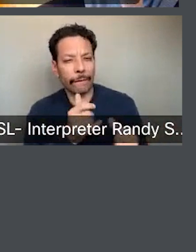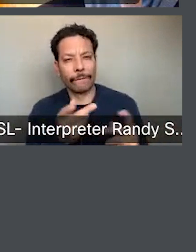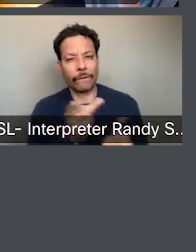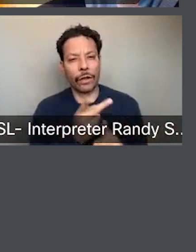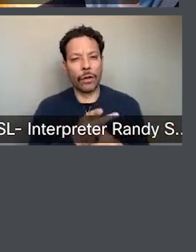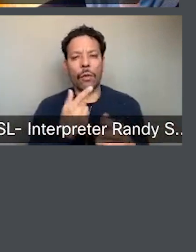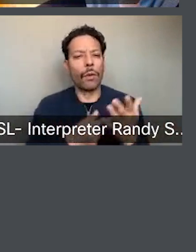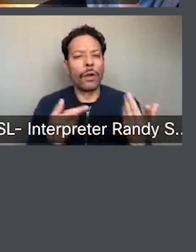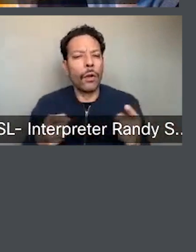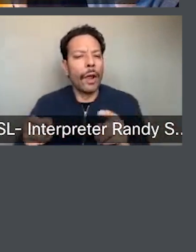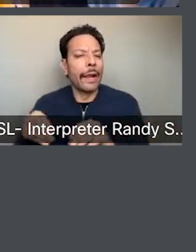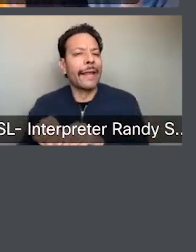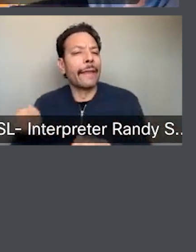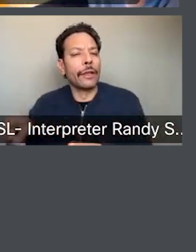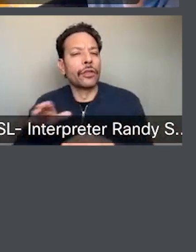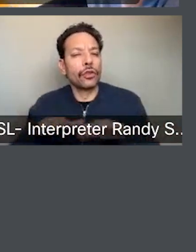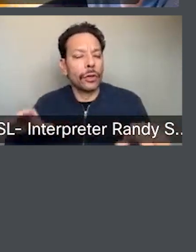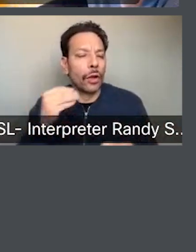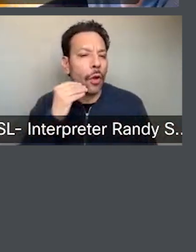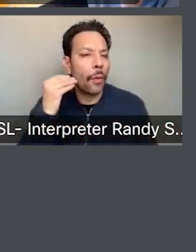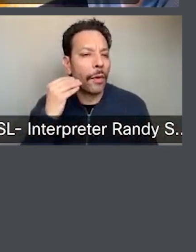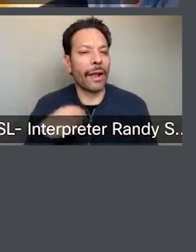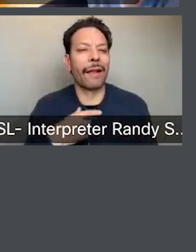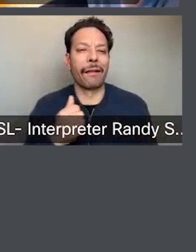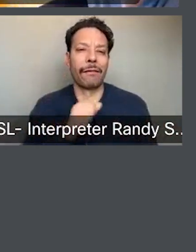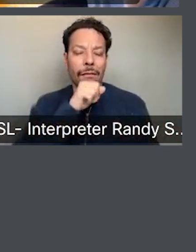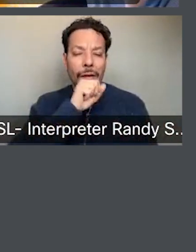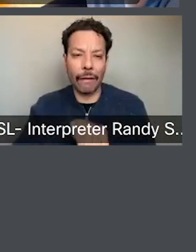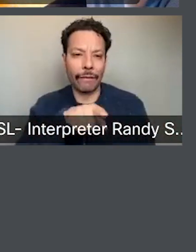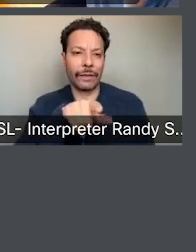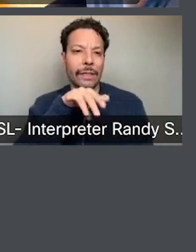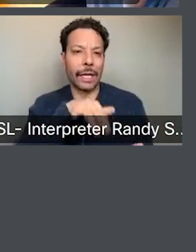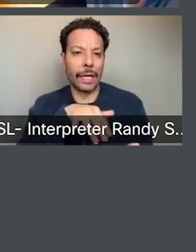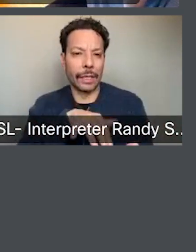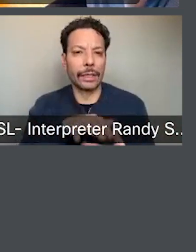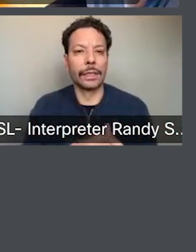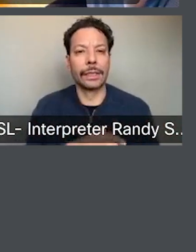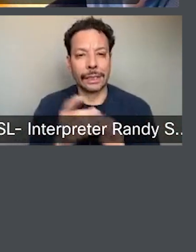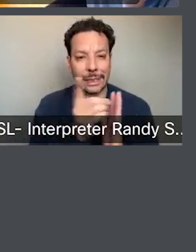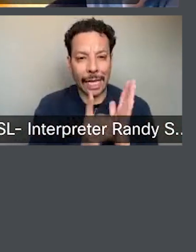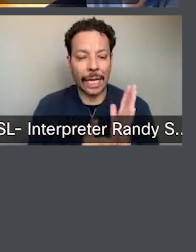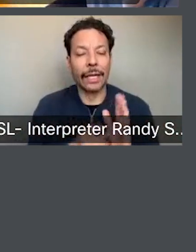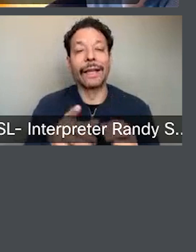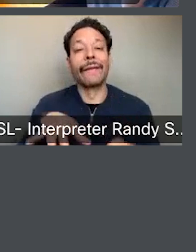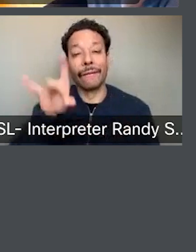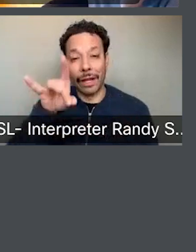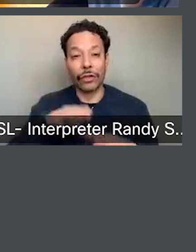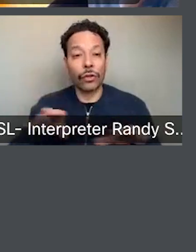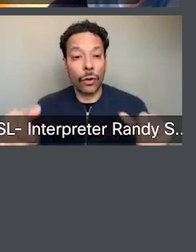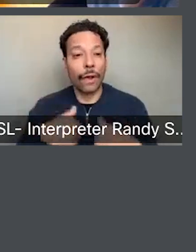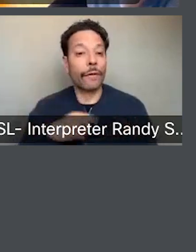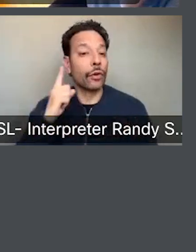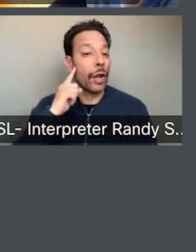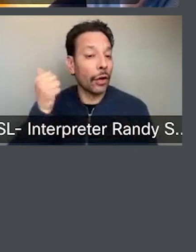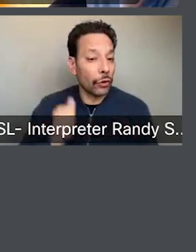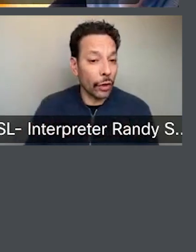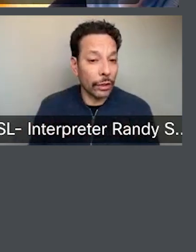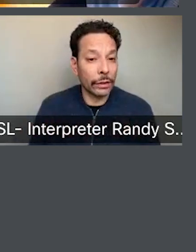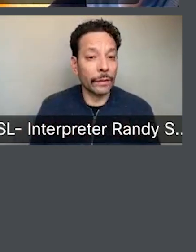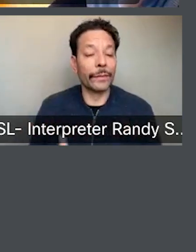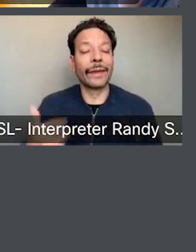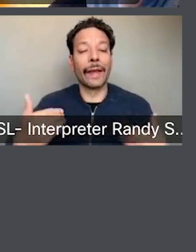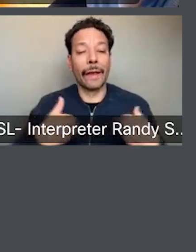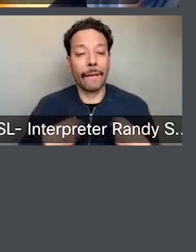these children's homes. So I love the study design on this. They did find that children with unilateral hearing loss had